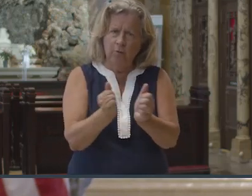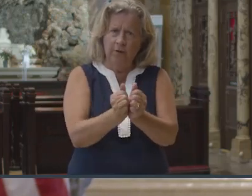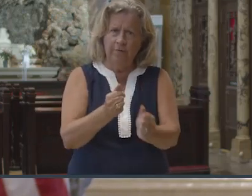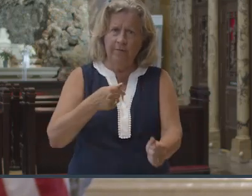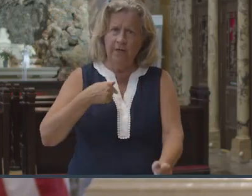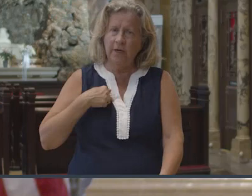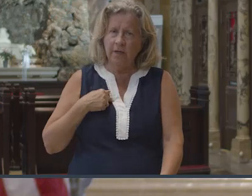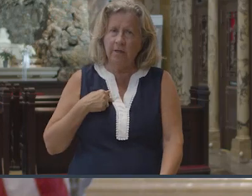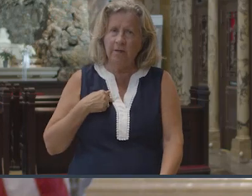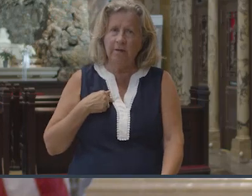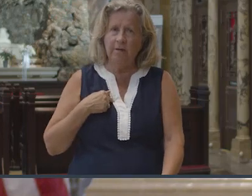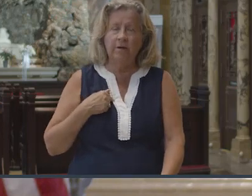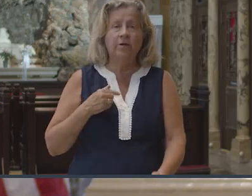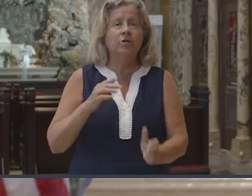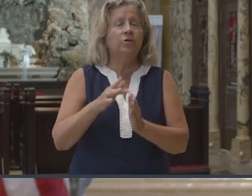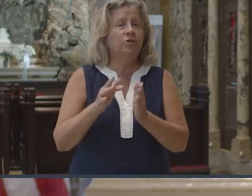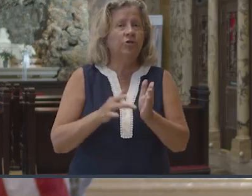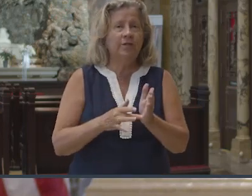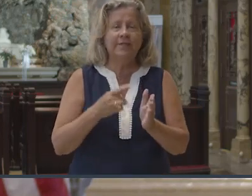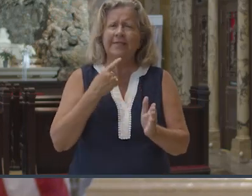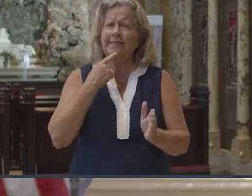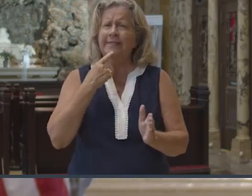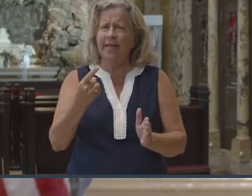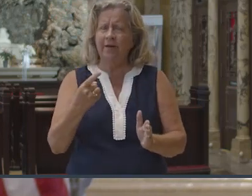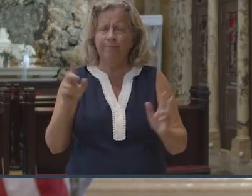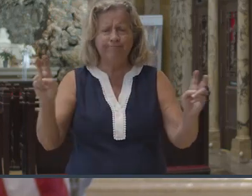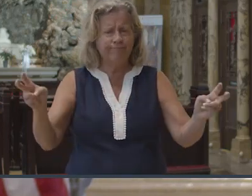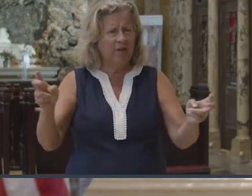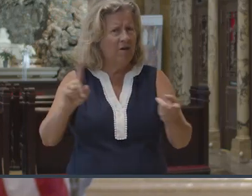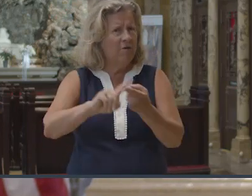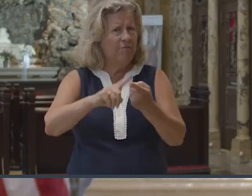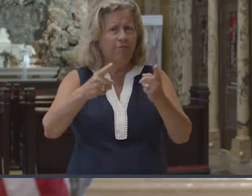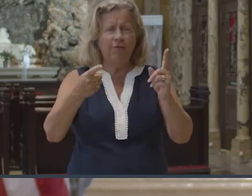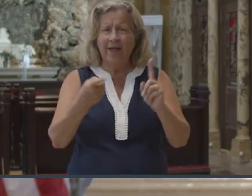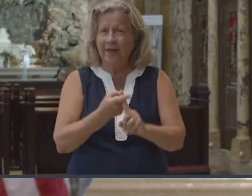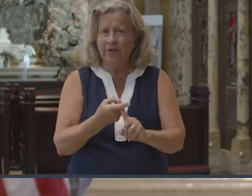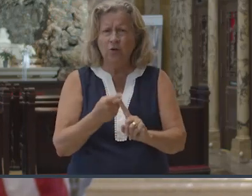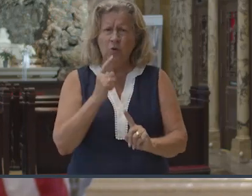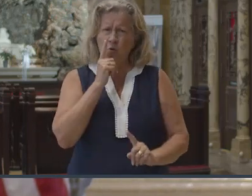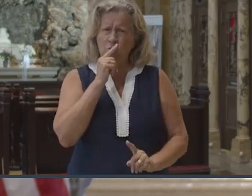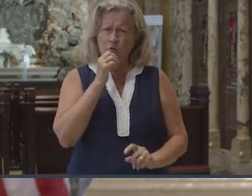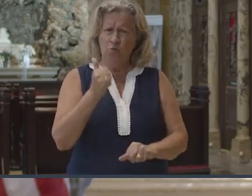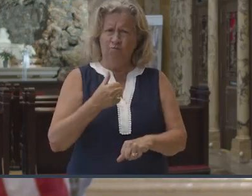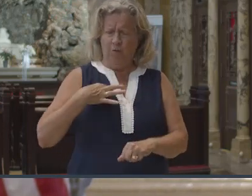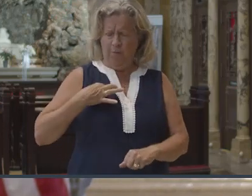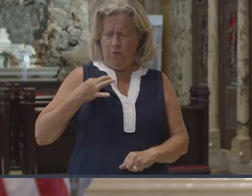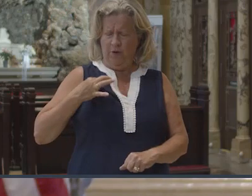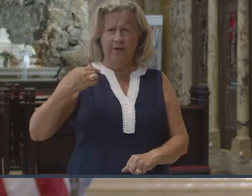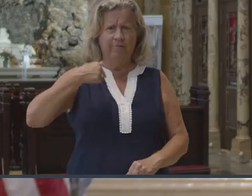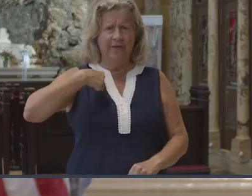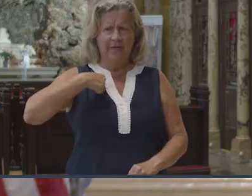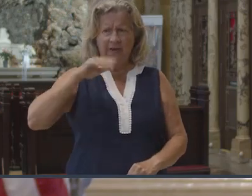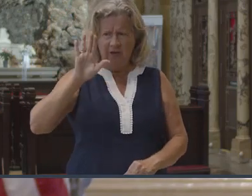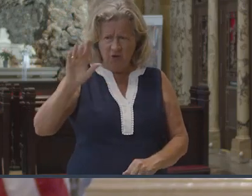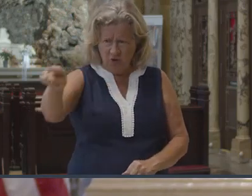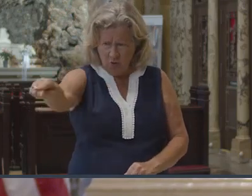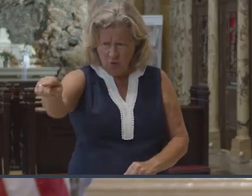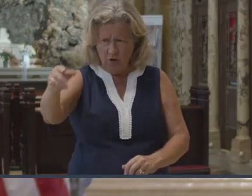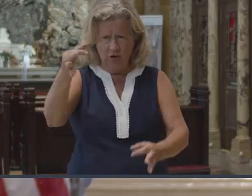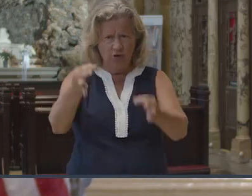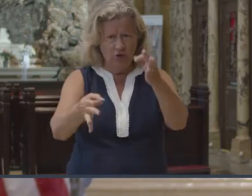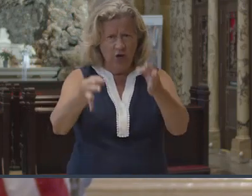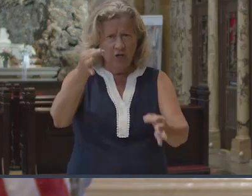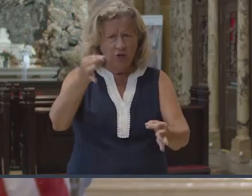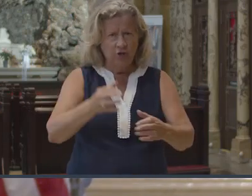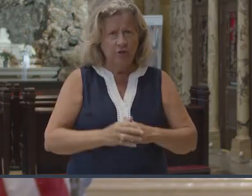He replied to him, "Friend, who appointed me as your judge and arbitrator?" Then he said to